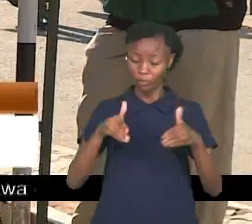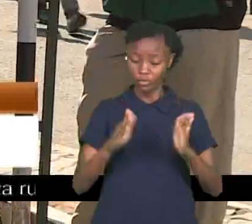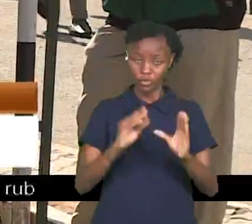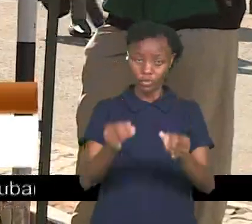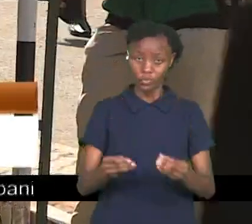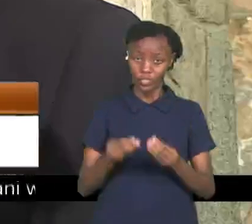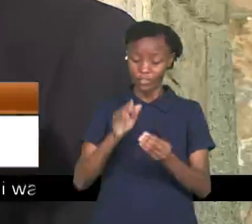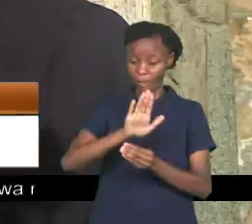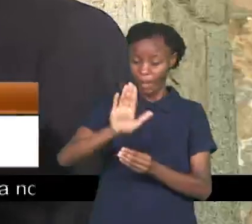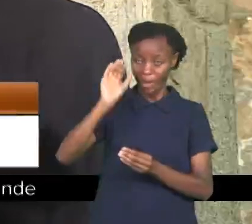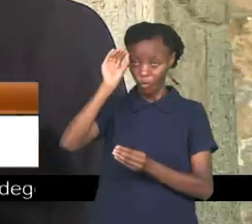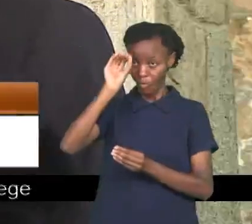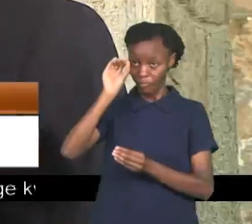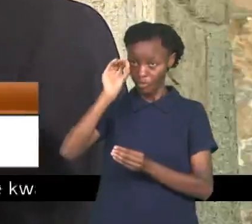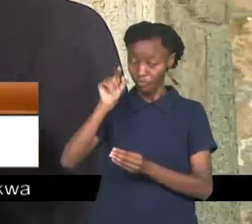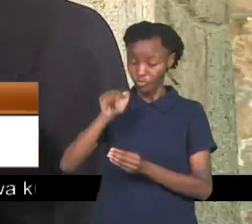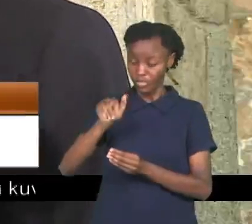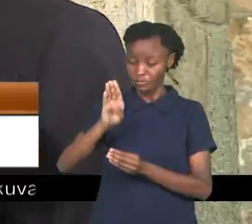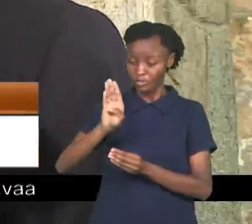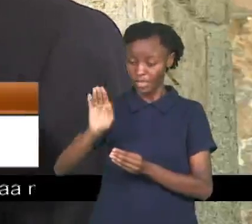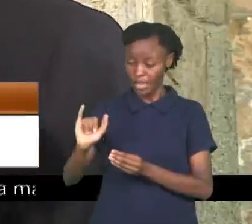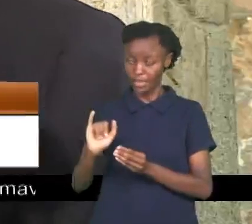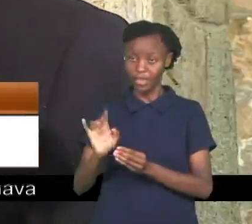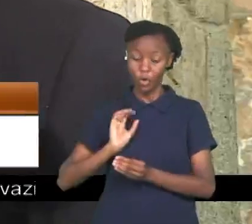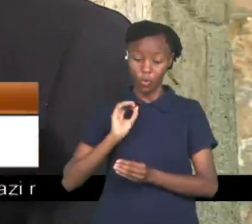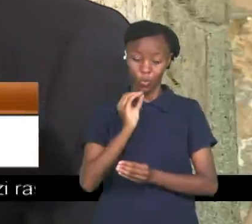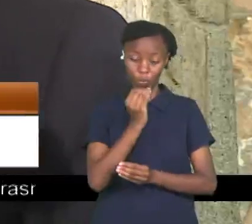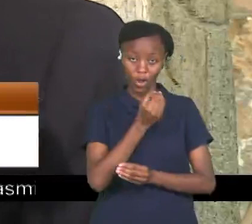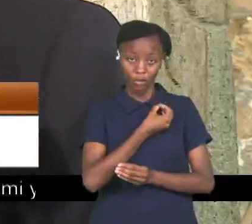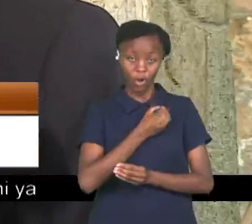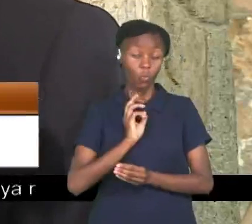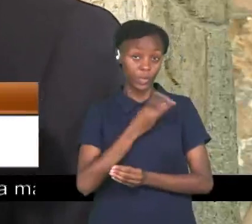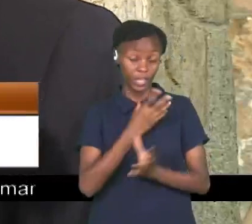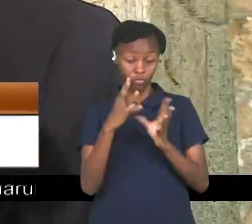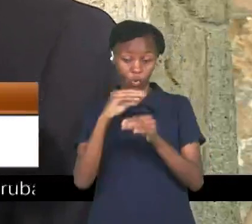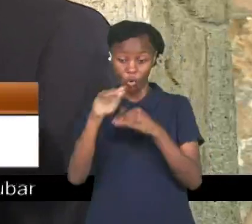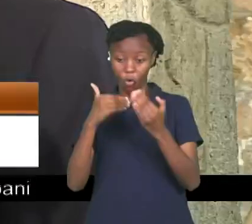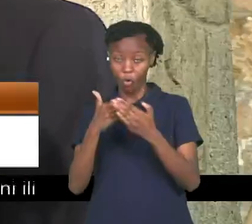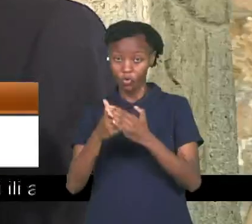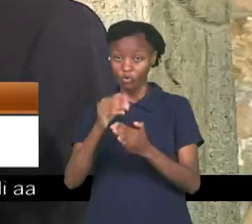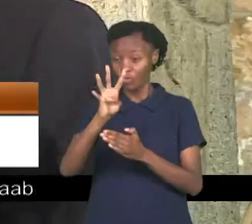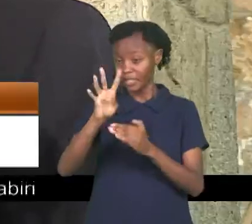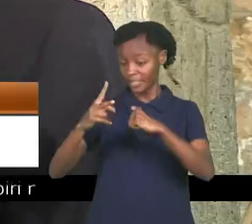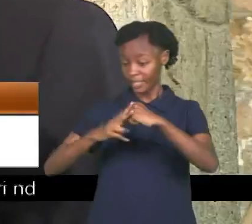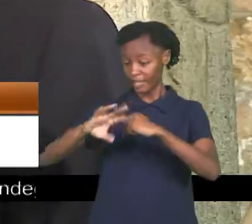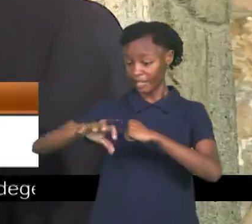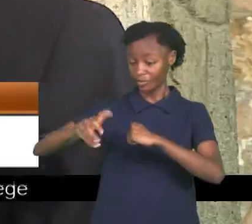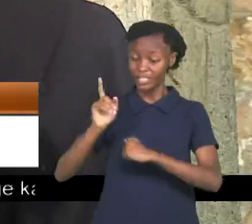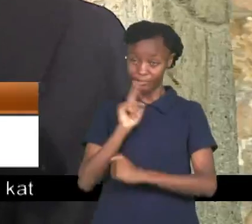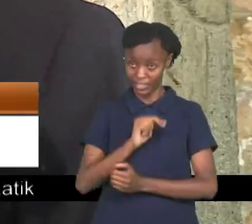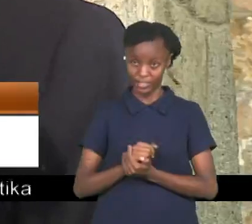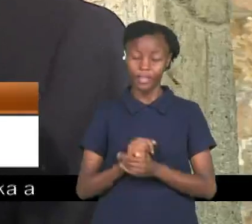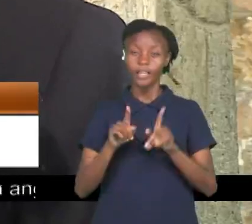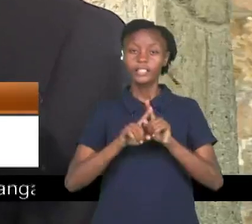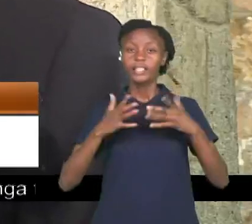kwa tume. We visited all the 47 counties and had citizens